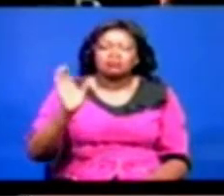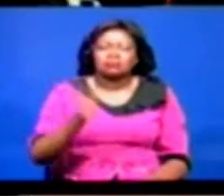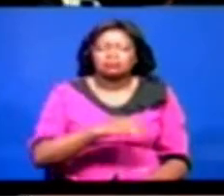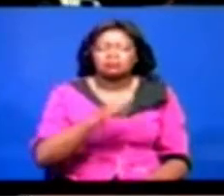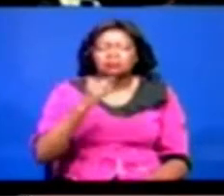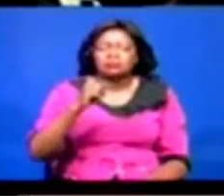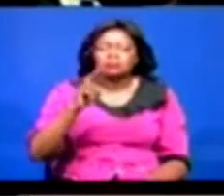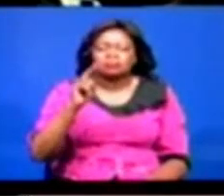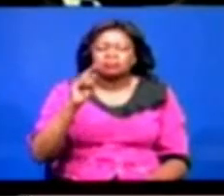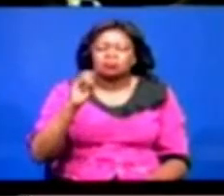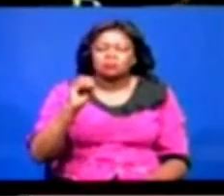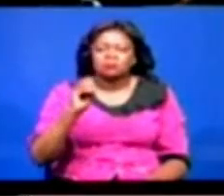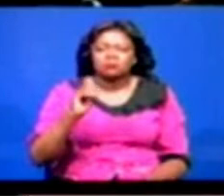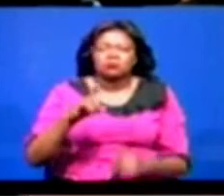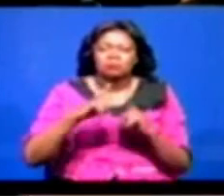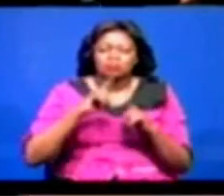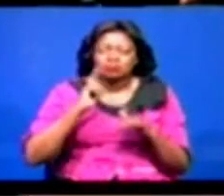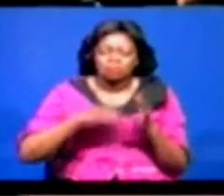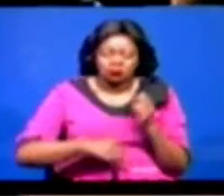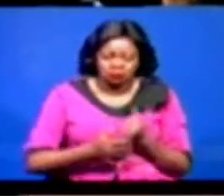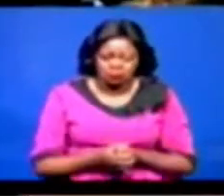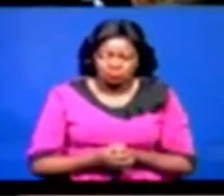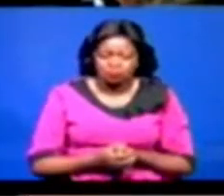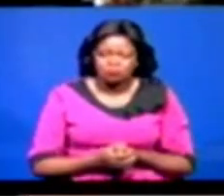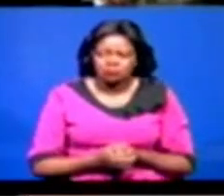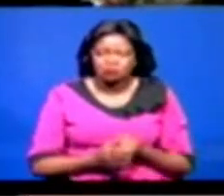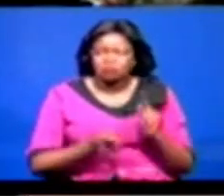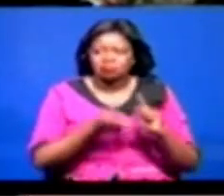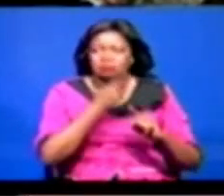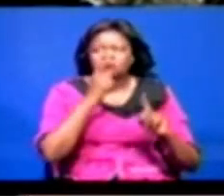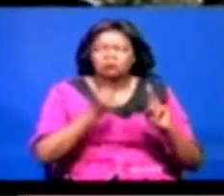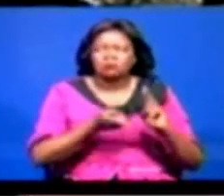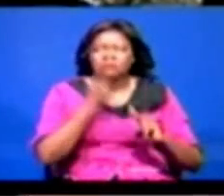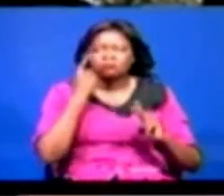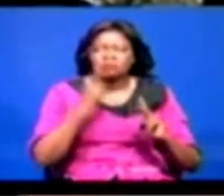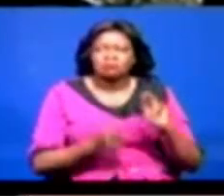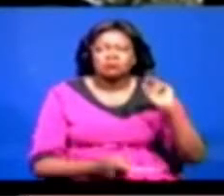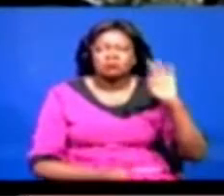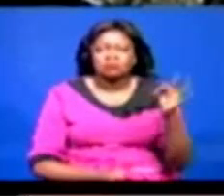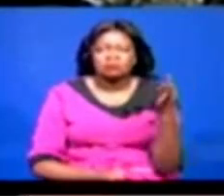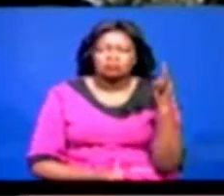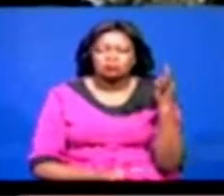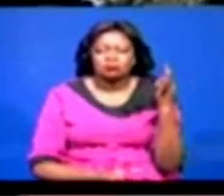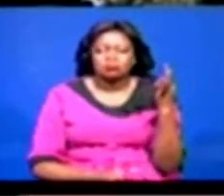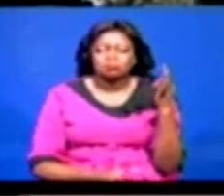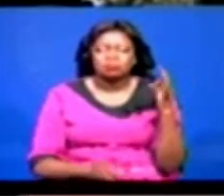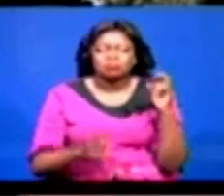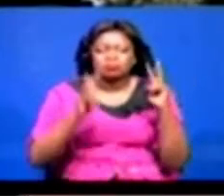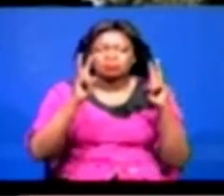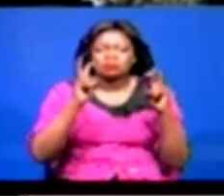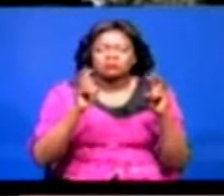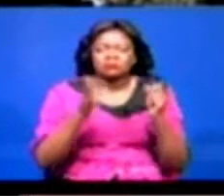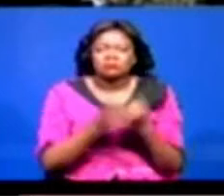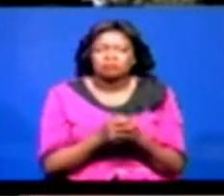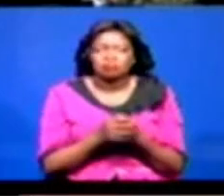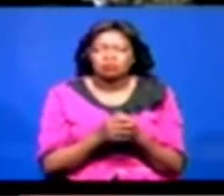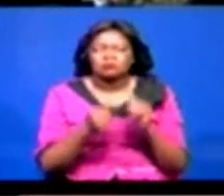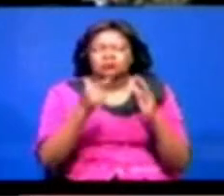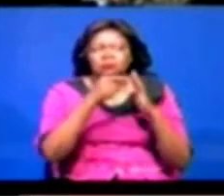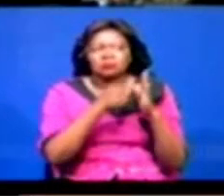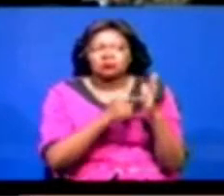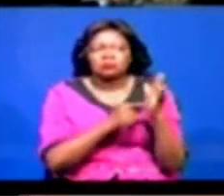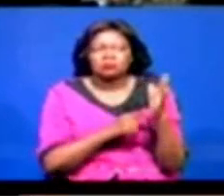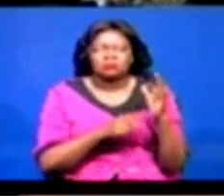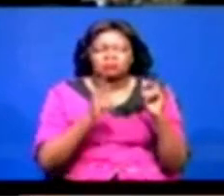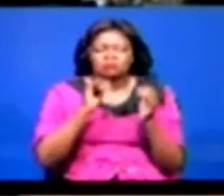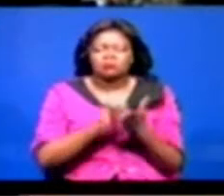I will be addressing the first, second, and third issue in the list of issues that were framed